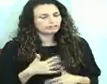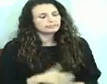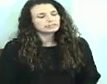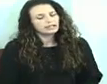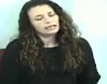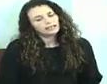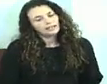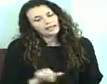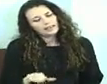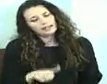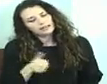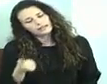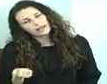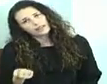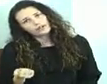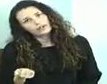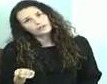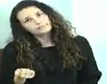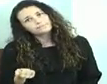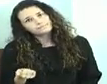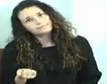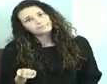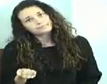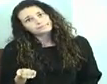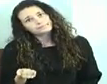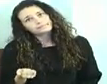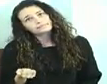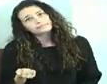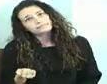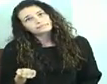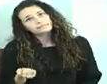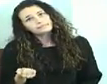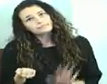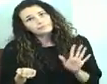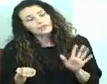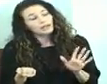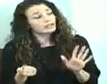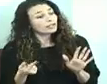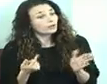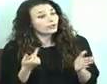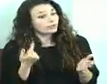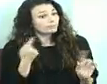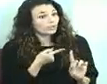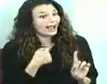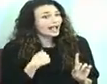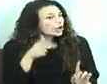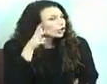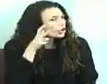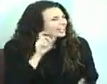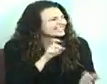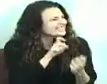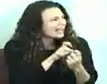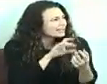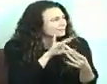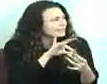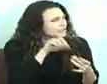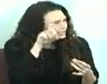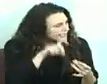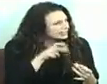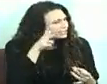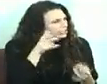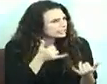another recognition for Patrice, because I heard exactly what I needed to hear today. And that's the glory of this church, you know.